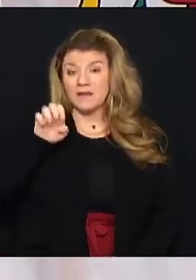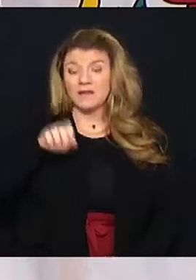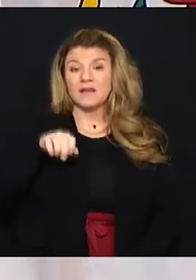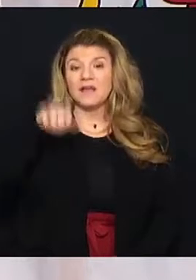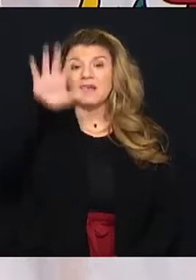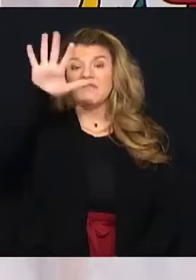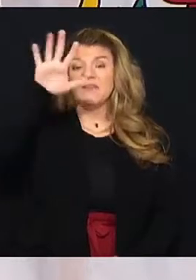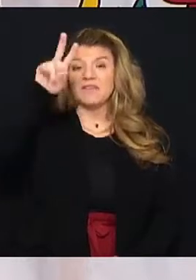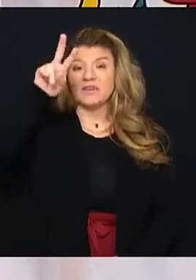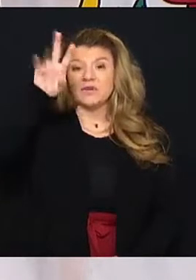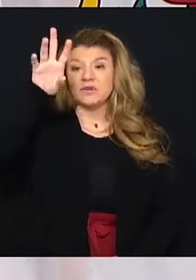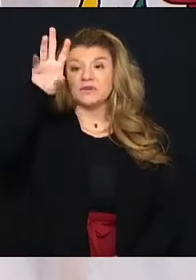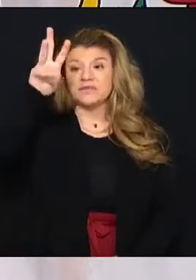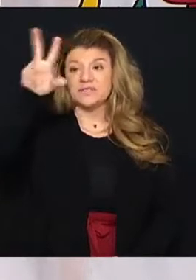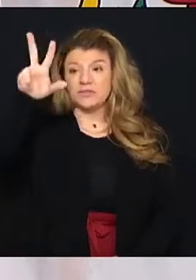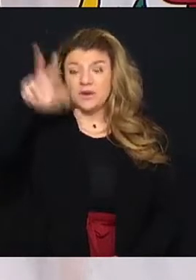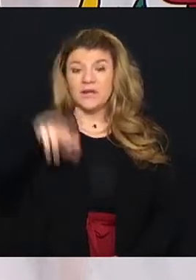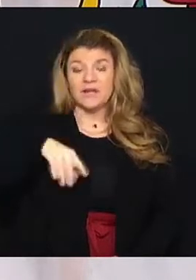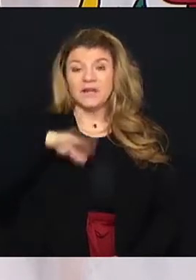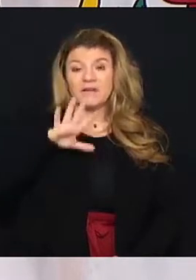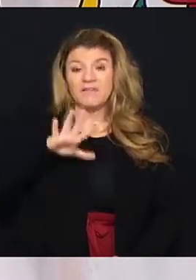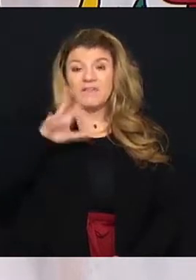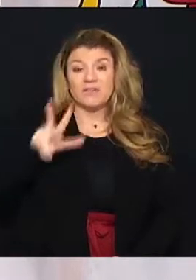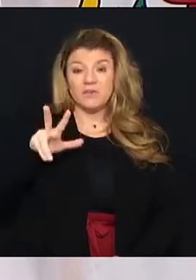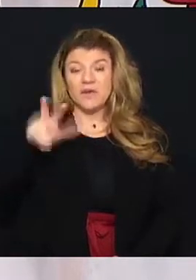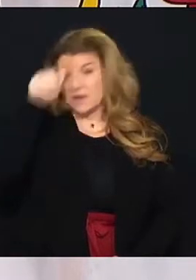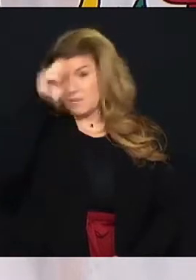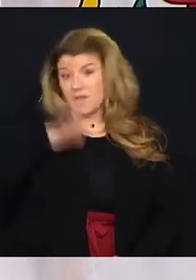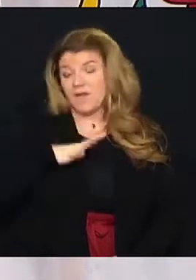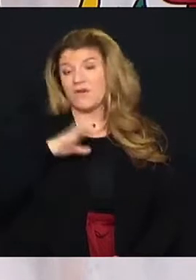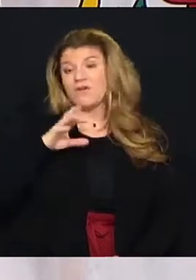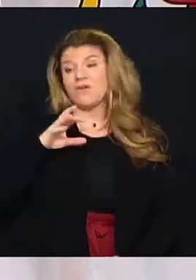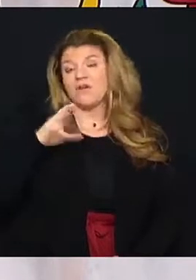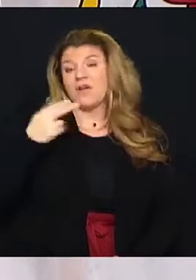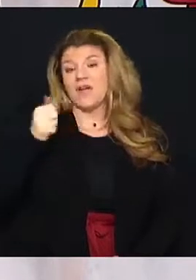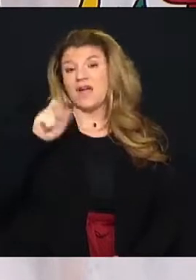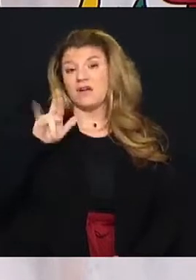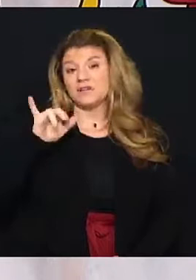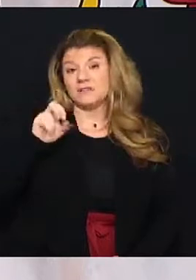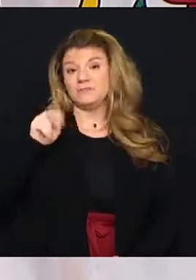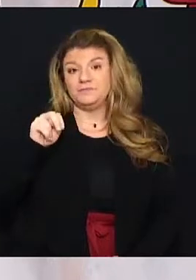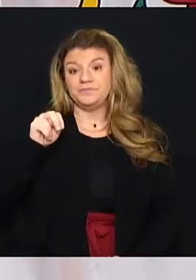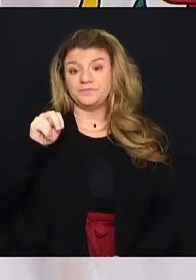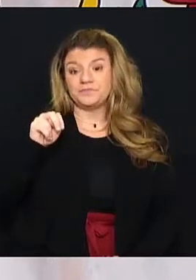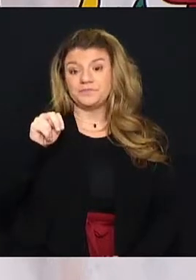The 5,263rd death, a 53-year-old male from Harrison County.